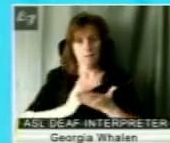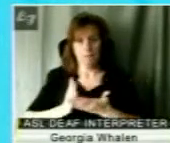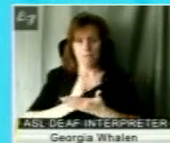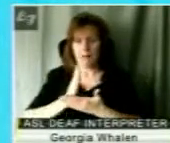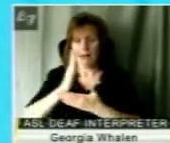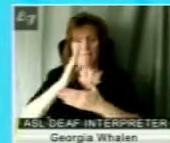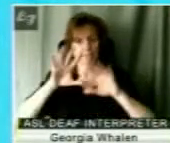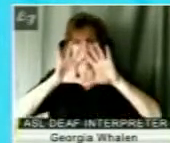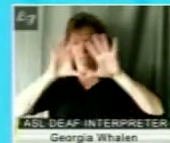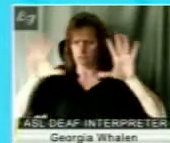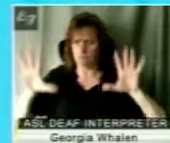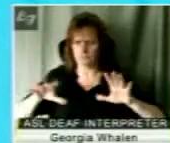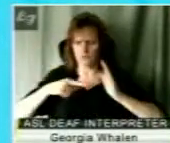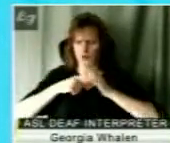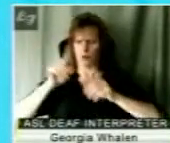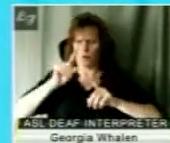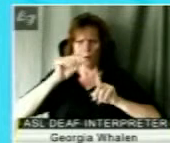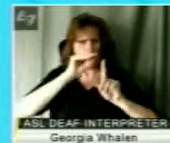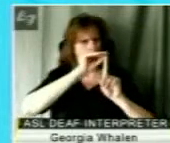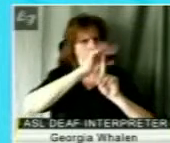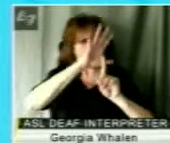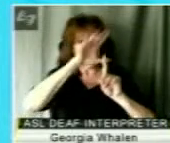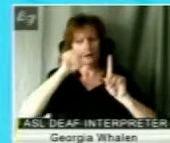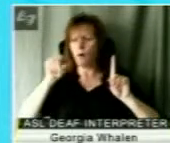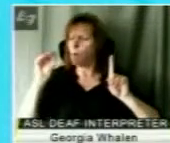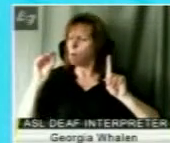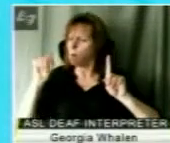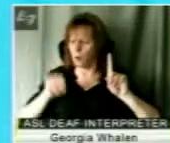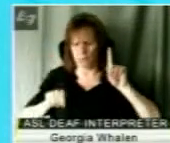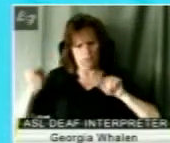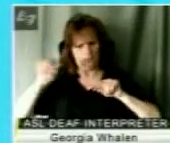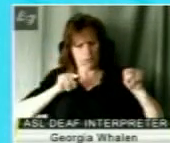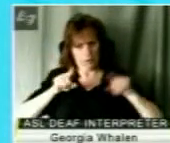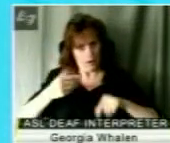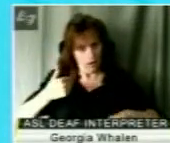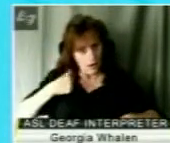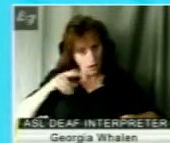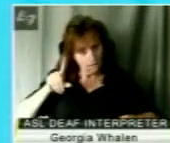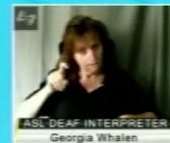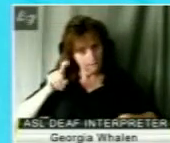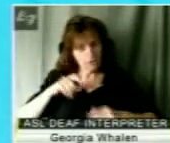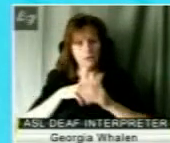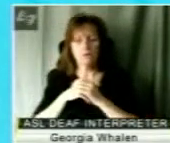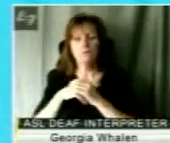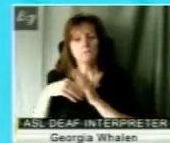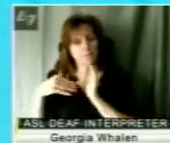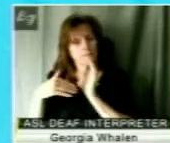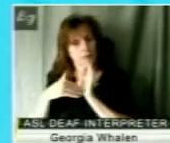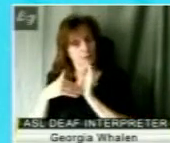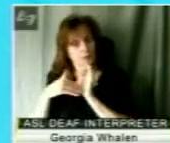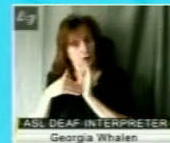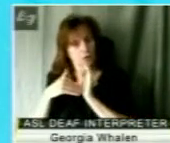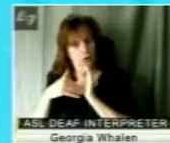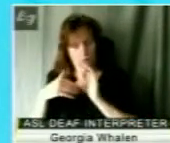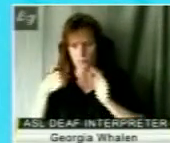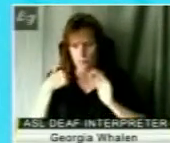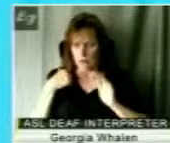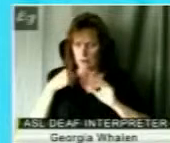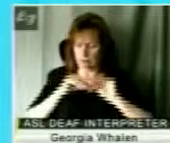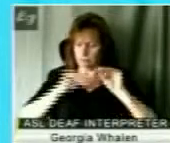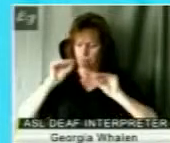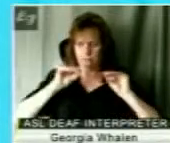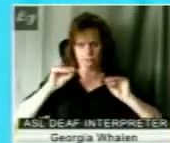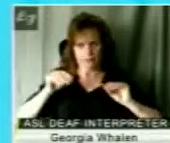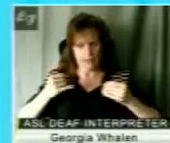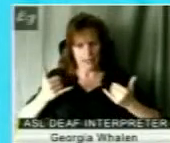Catrice, that's the map question. I'm happy to say is in development. We're just finishing refining it. It's a little tricky to get all the